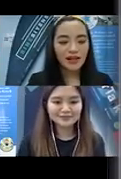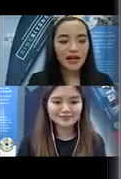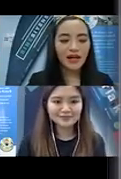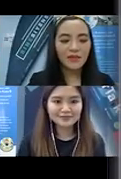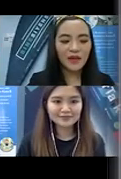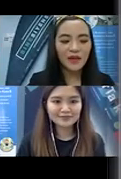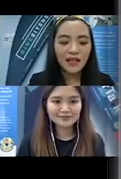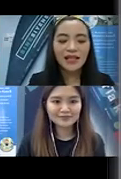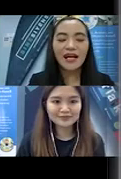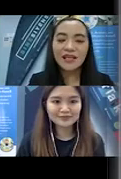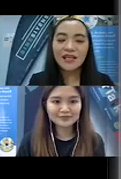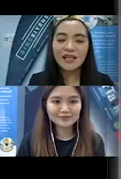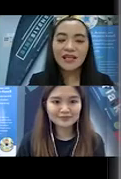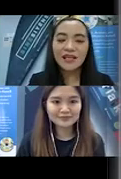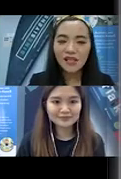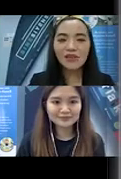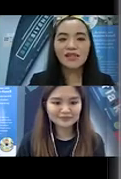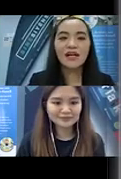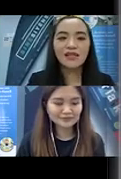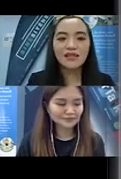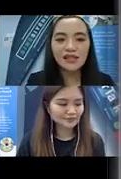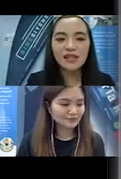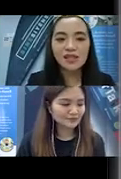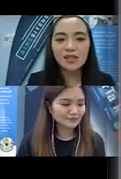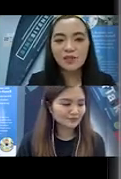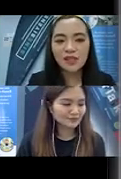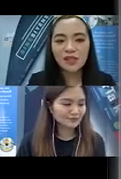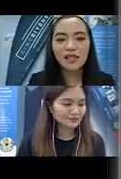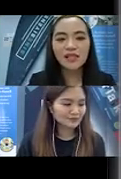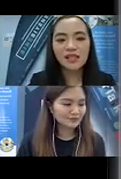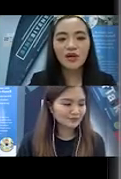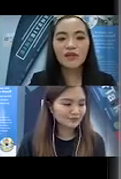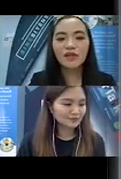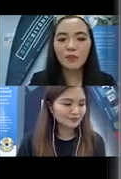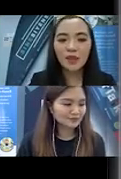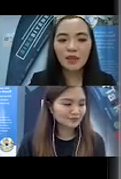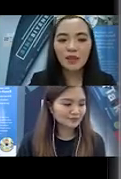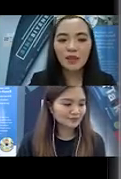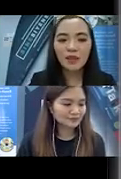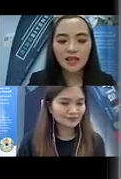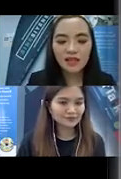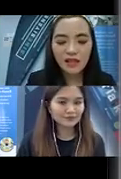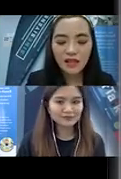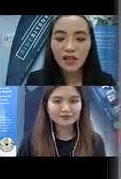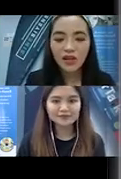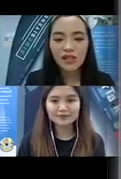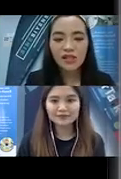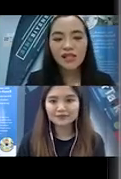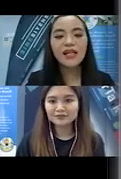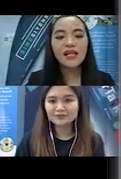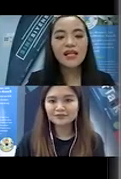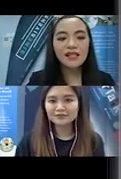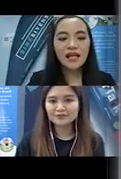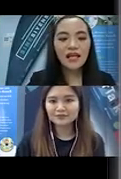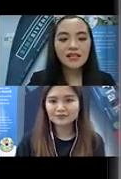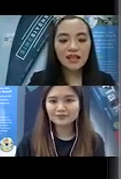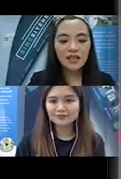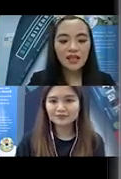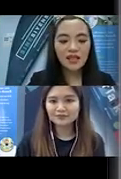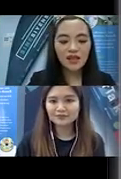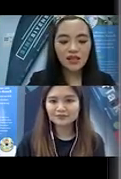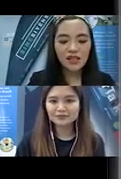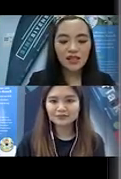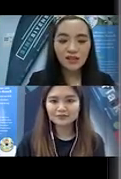hi, I am Irene Alice Brillo, Science Research Specialist of the Department of Science and Technology, Science